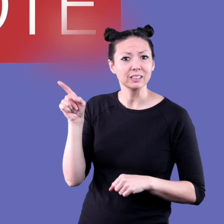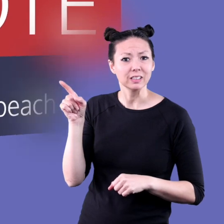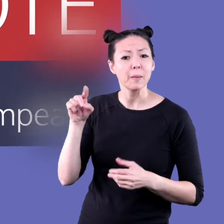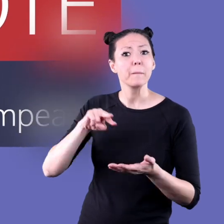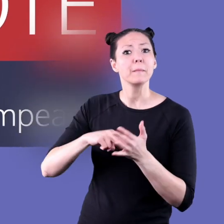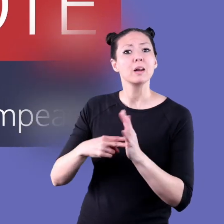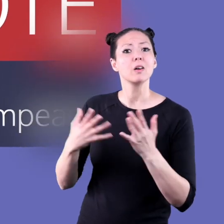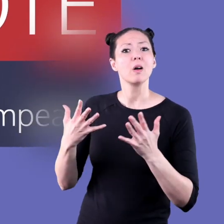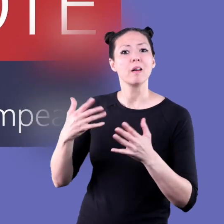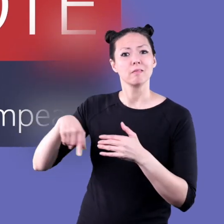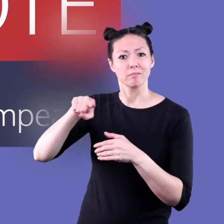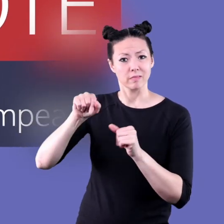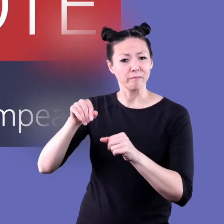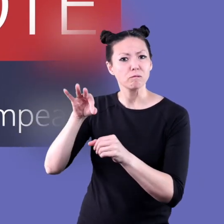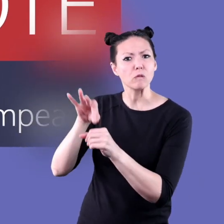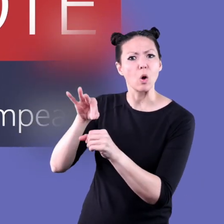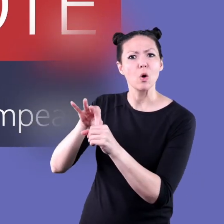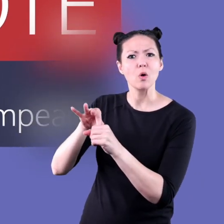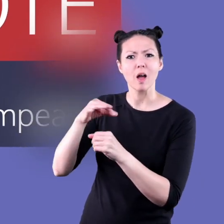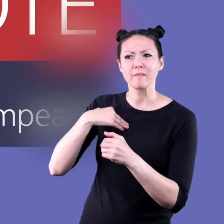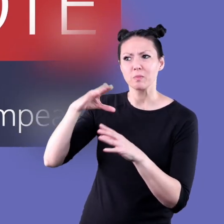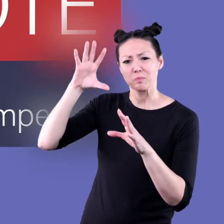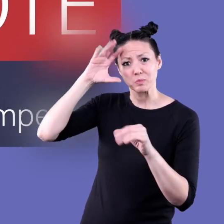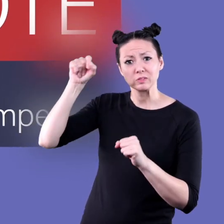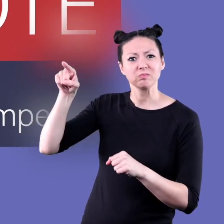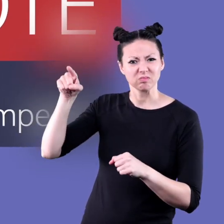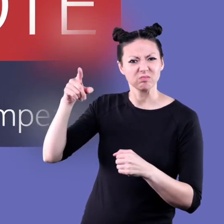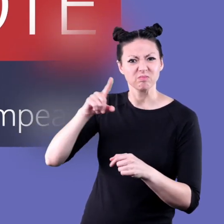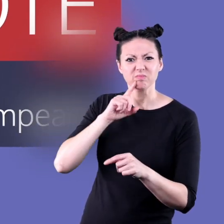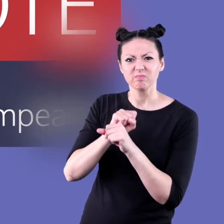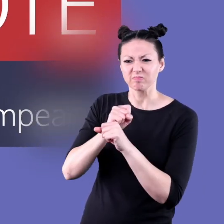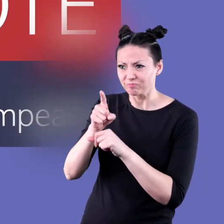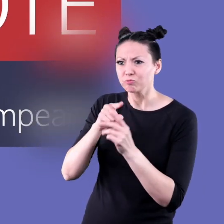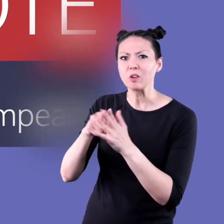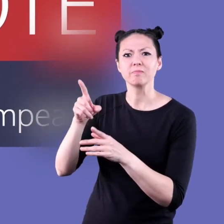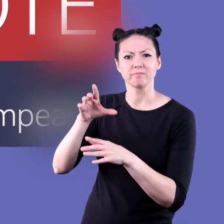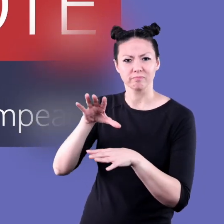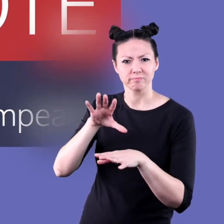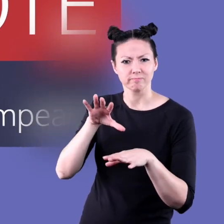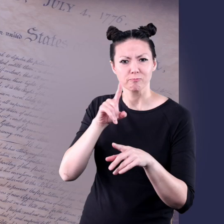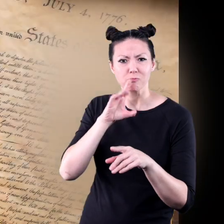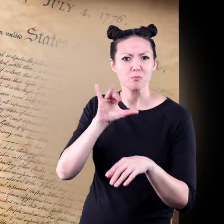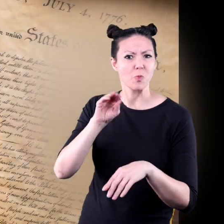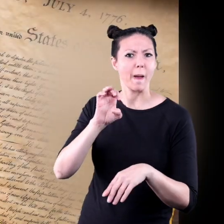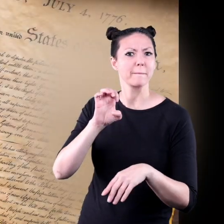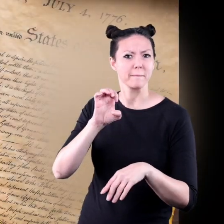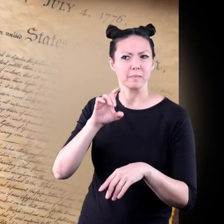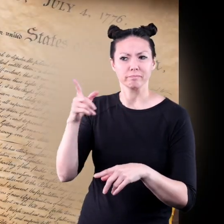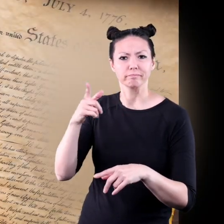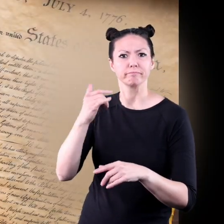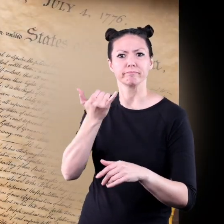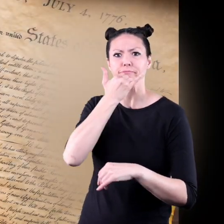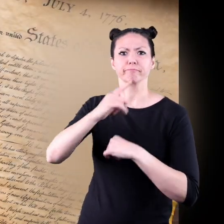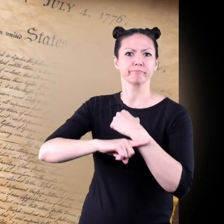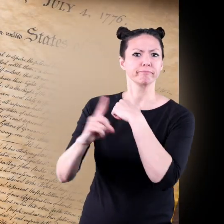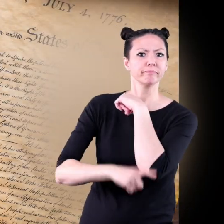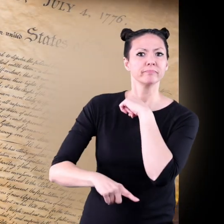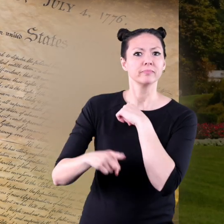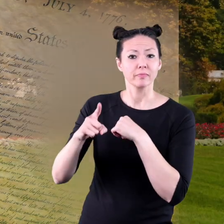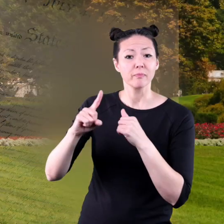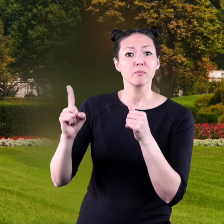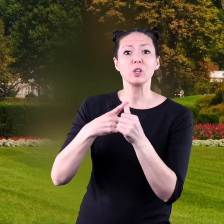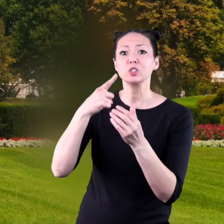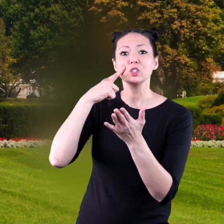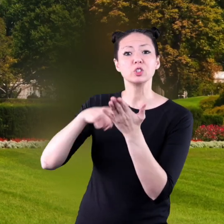can vote to have the president tried for a crime that they think he has committed. That is the first check of the